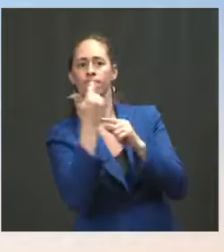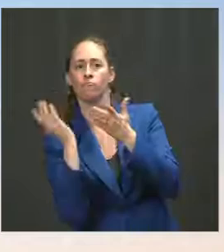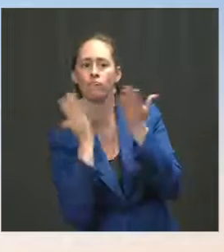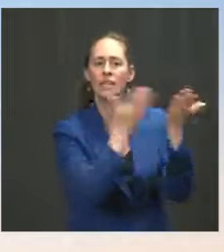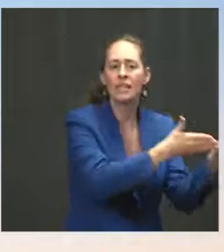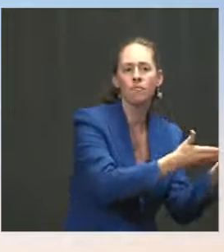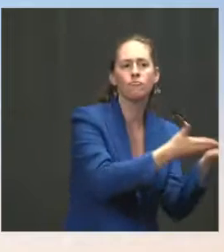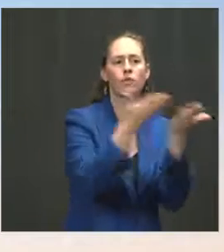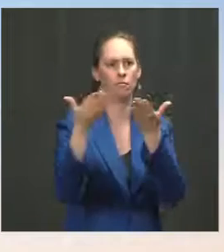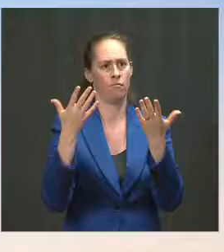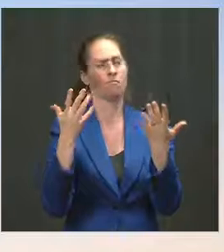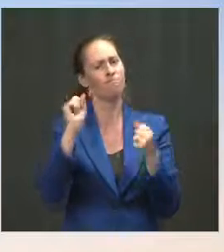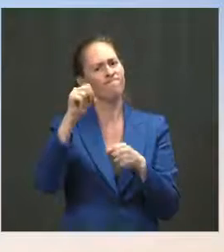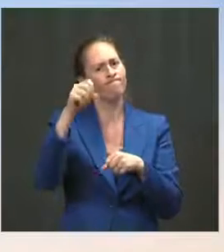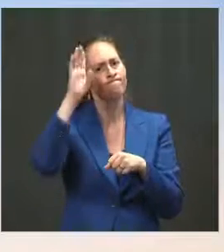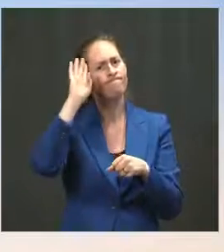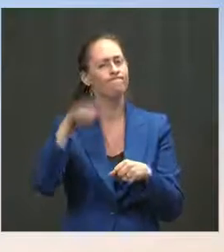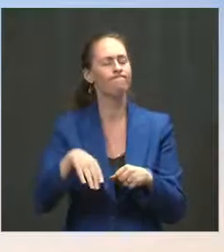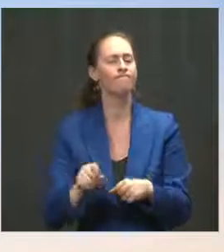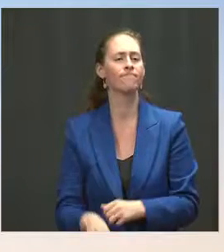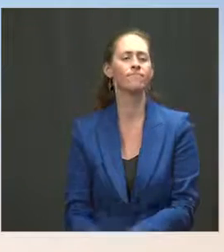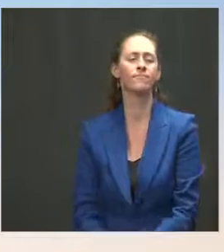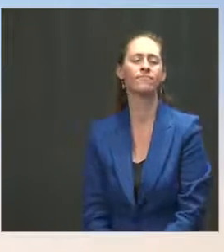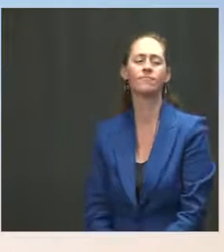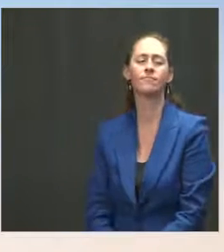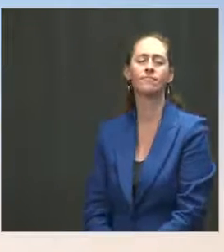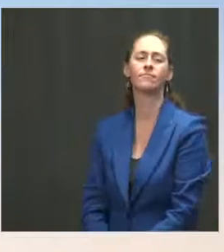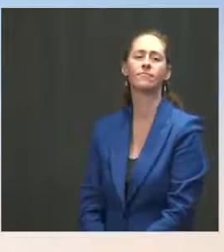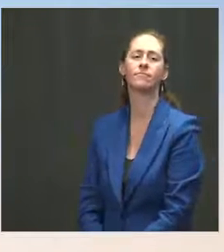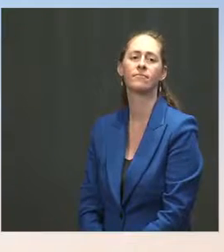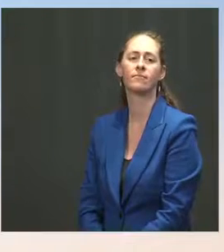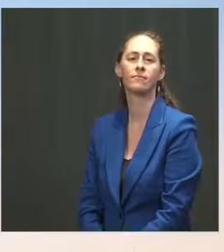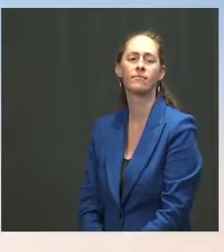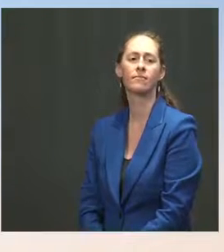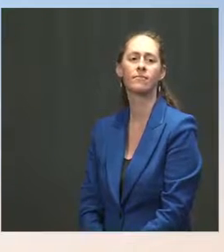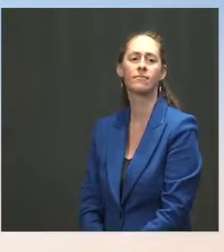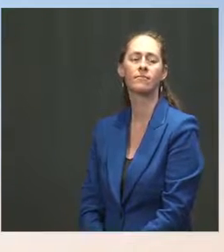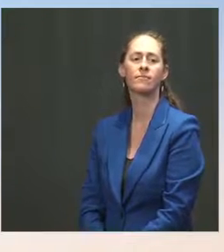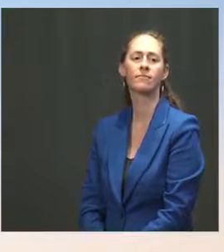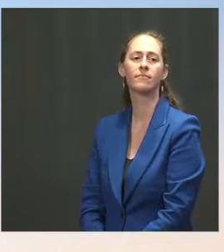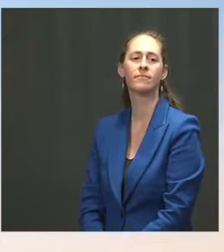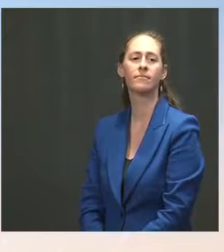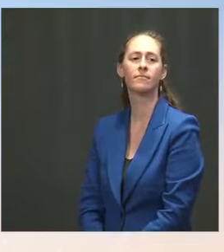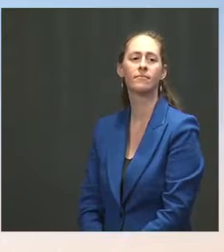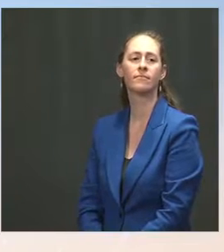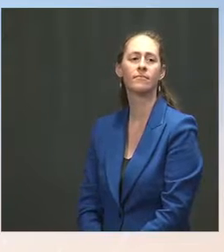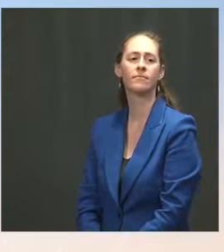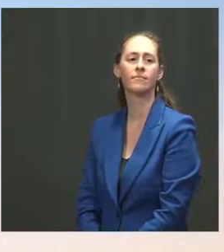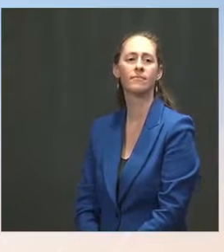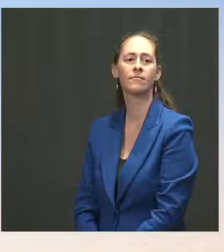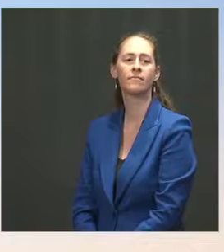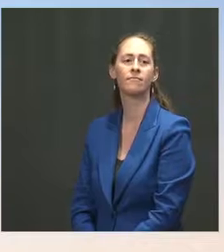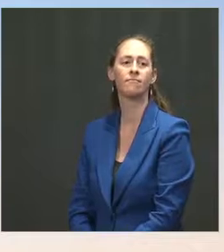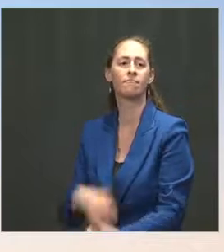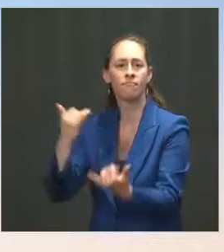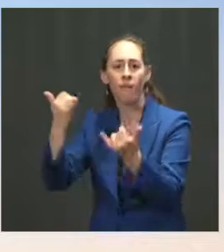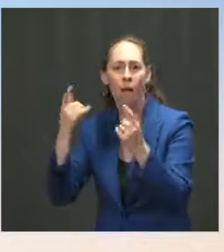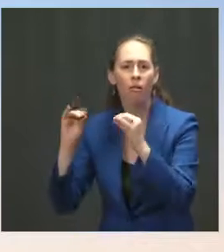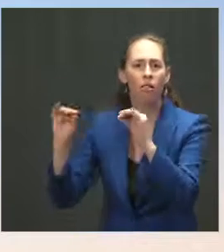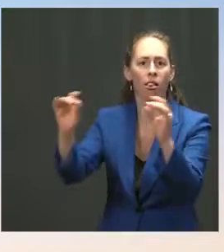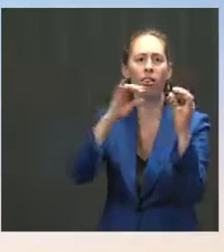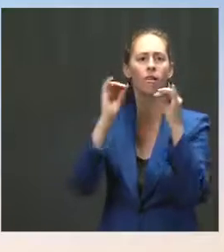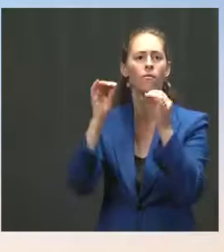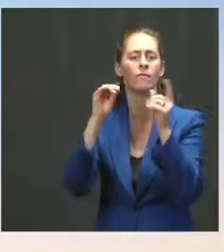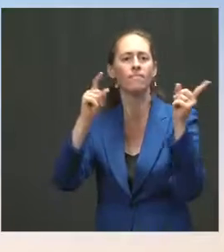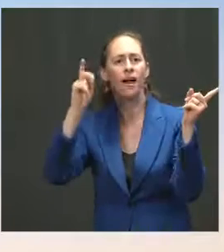And one more on that, the administration's view has been the Afghan forces have what they need. They've got the equipment, they've got the forces to fight back. But